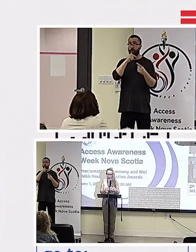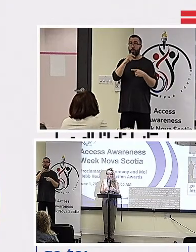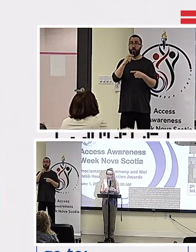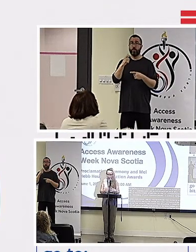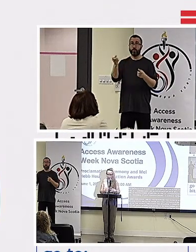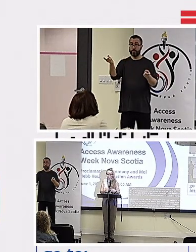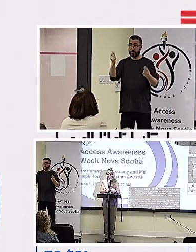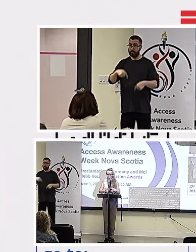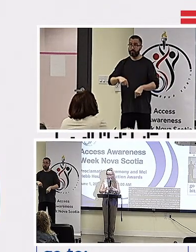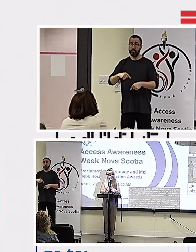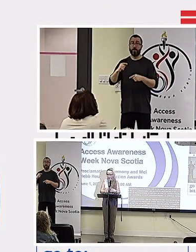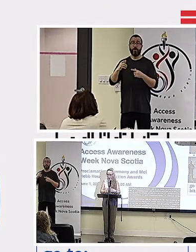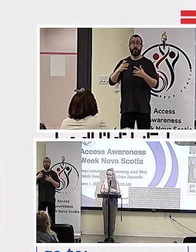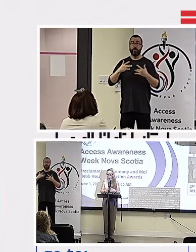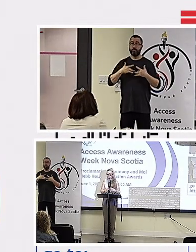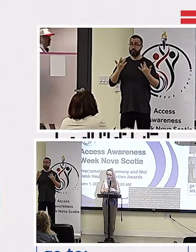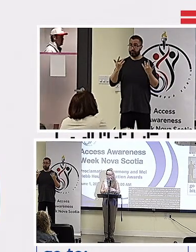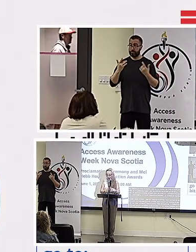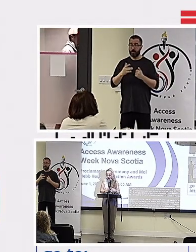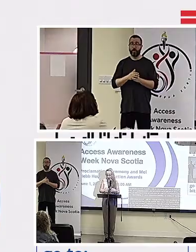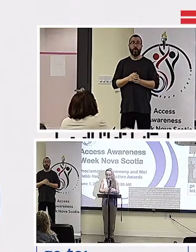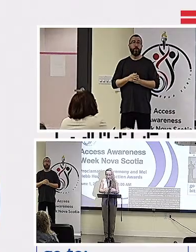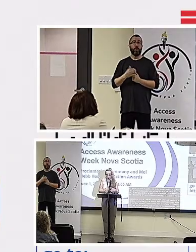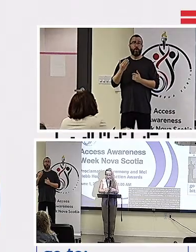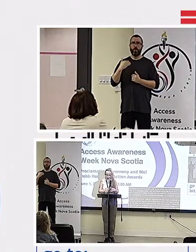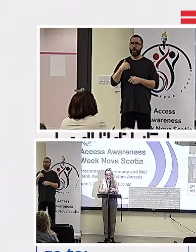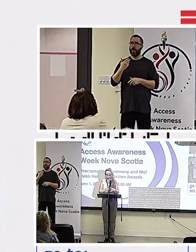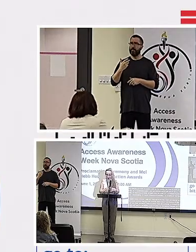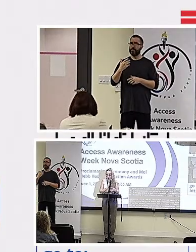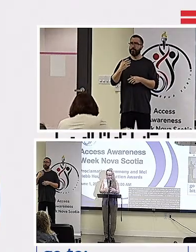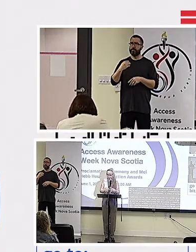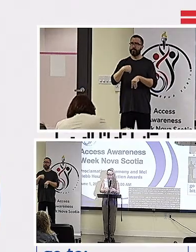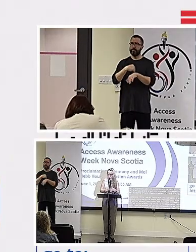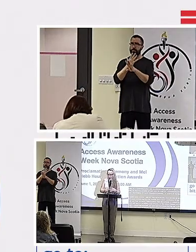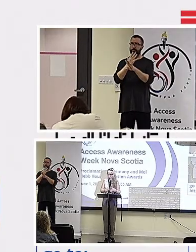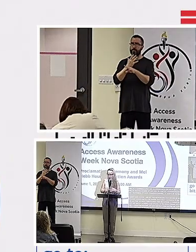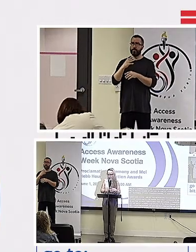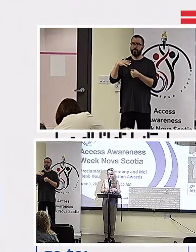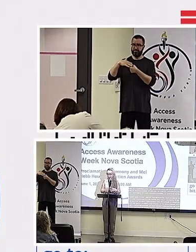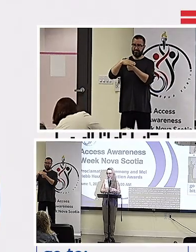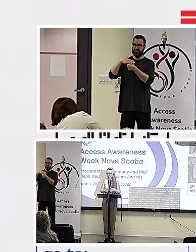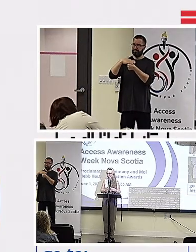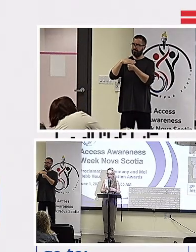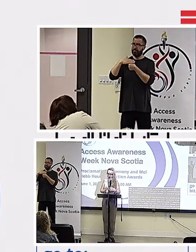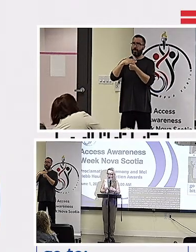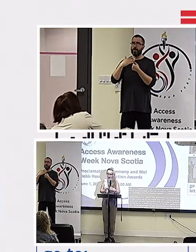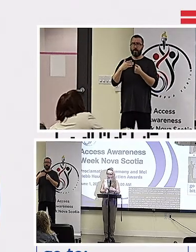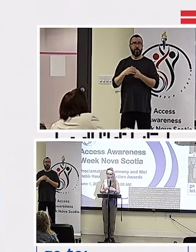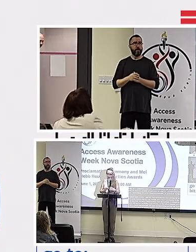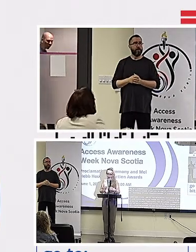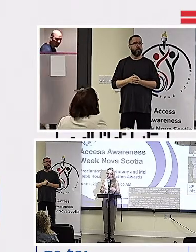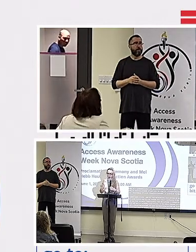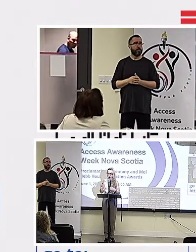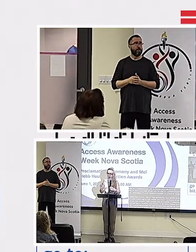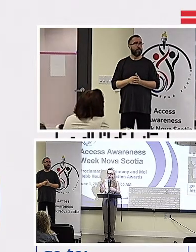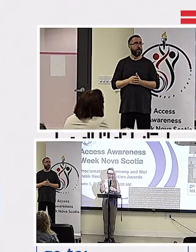be a part of today's event. So we do have a live stream area, which is also